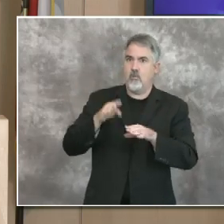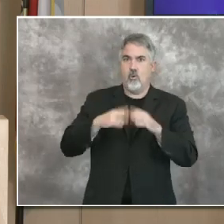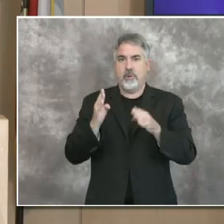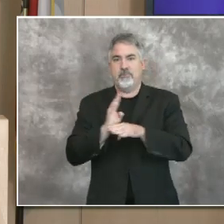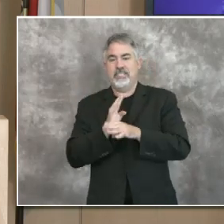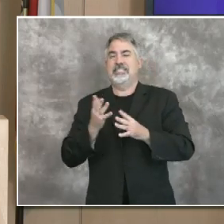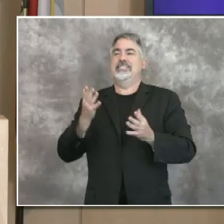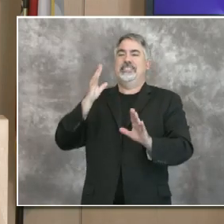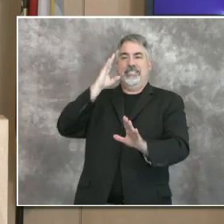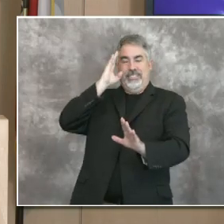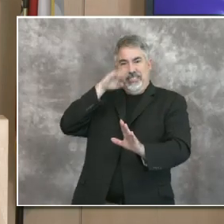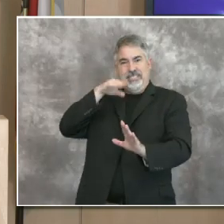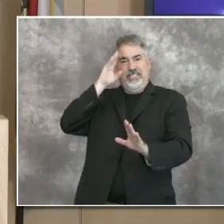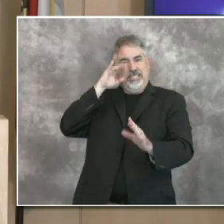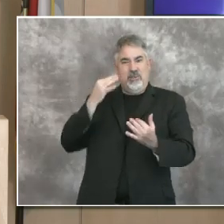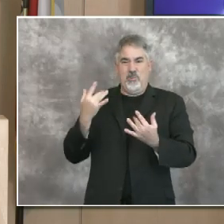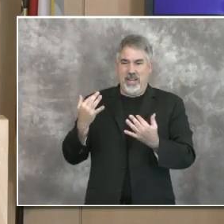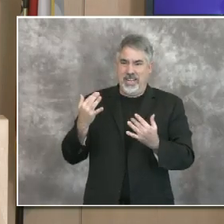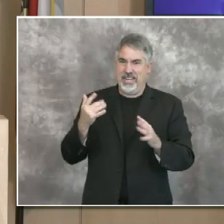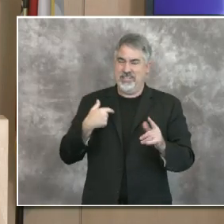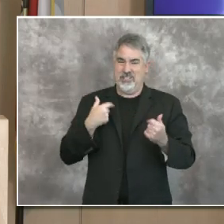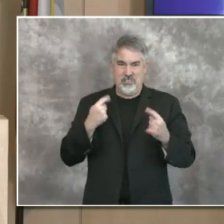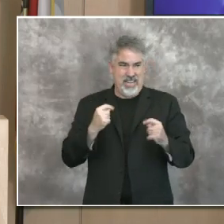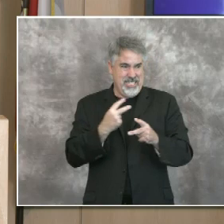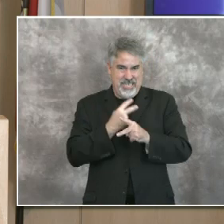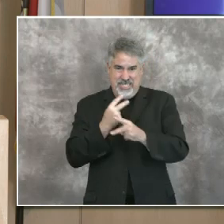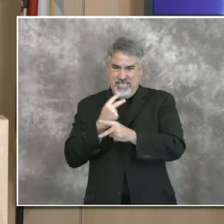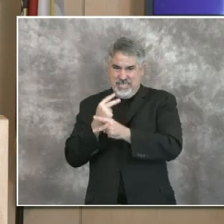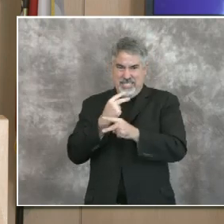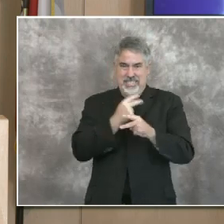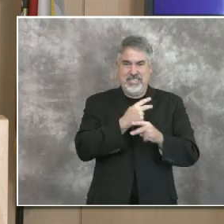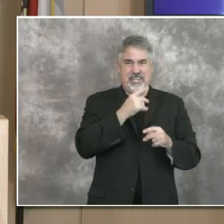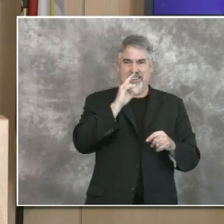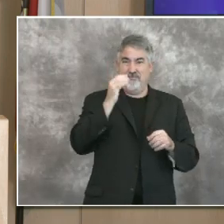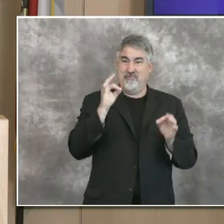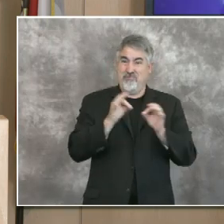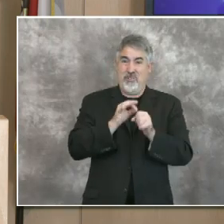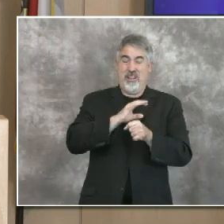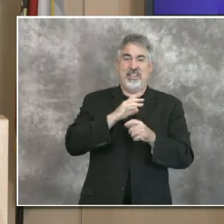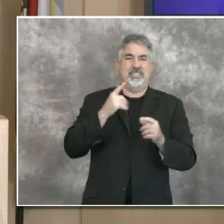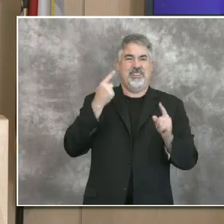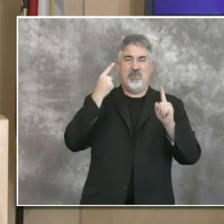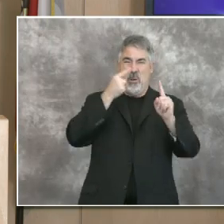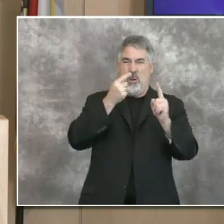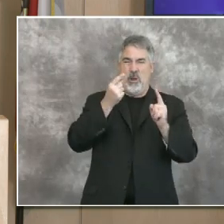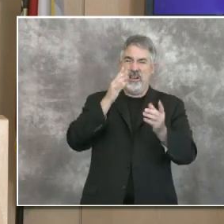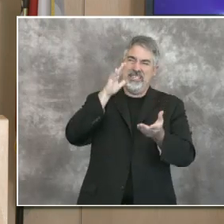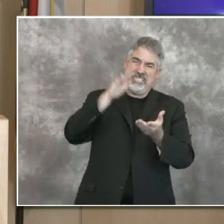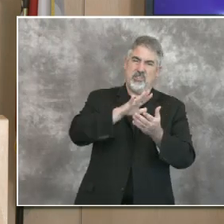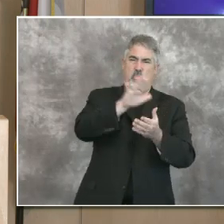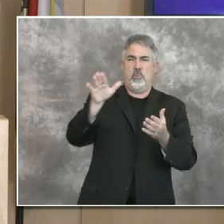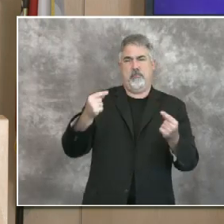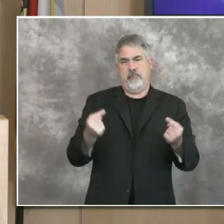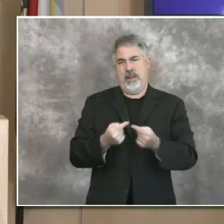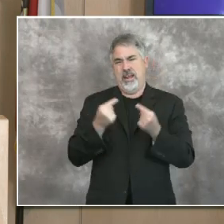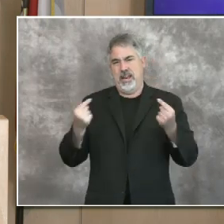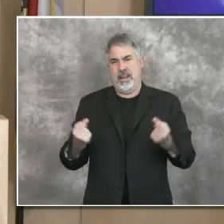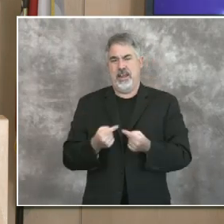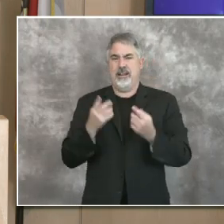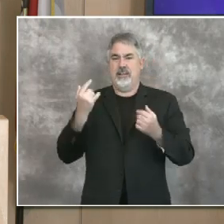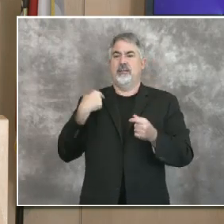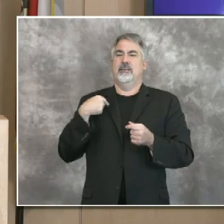about trying to do things that are going to ease your pain, and we're certainly taking your comments and suggestions